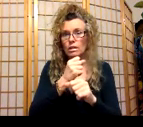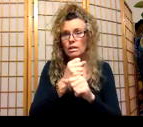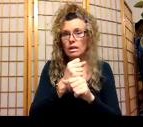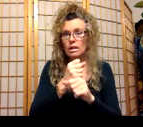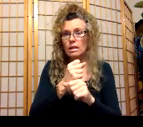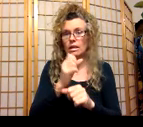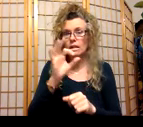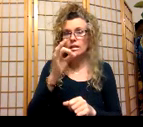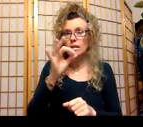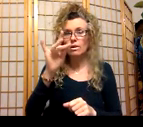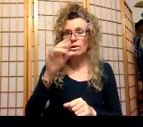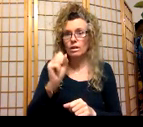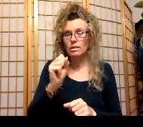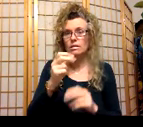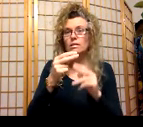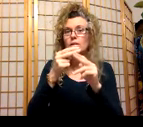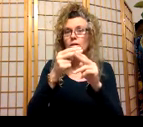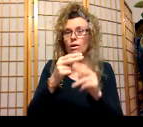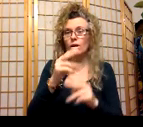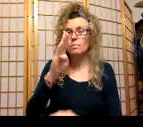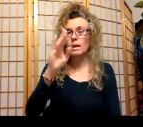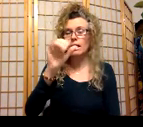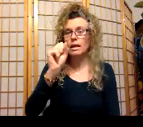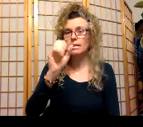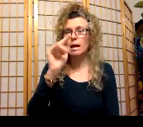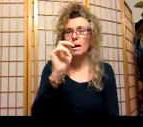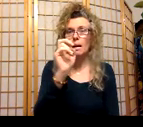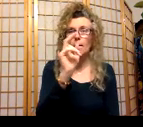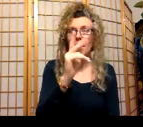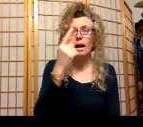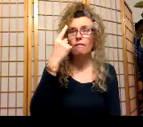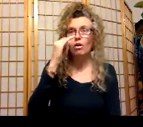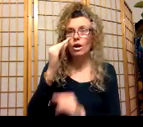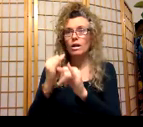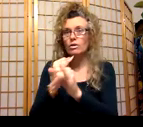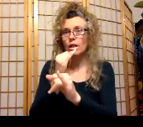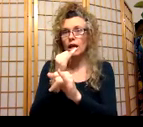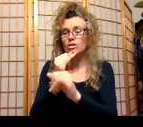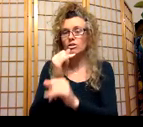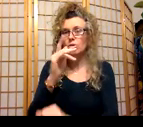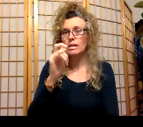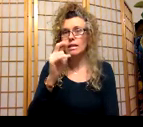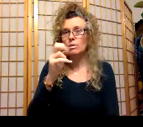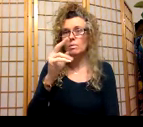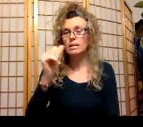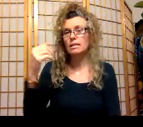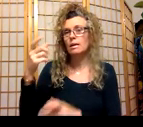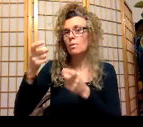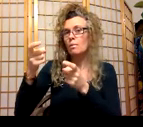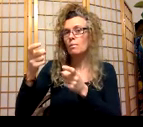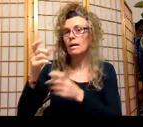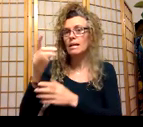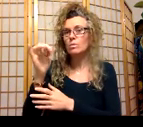the Netherlands, called the BIS, the Bank for International Settlements, with headquarters situated in Switzerland.